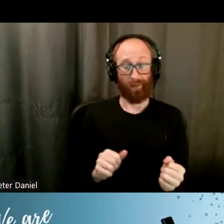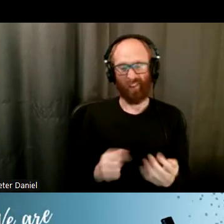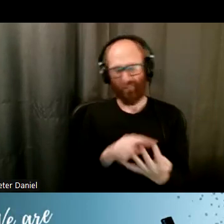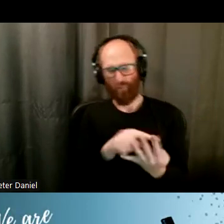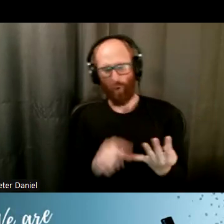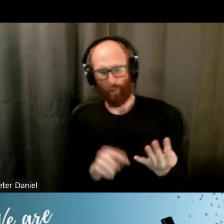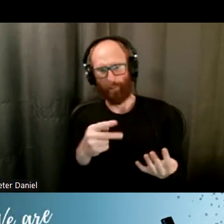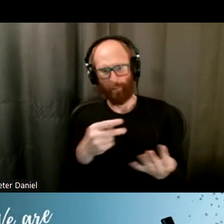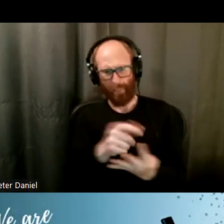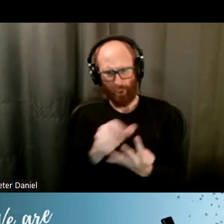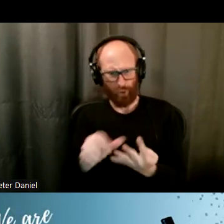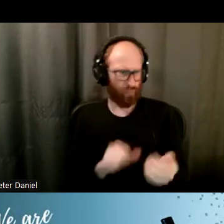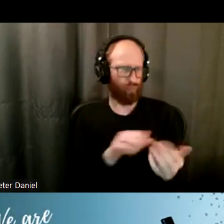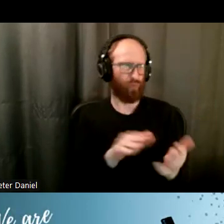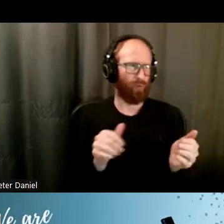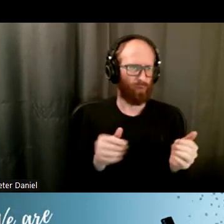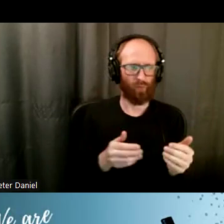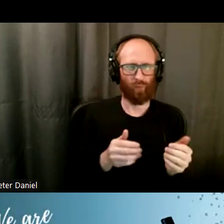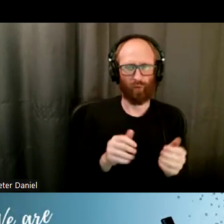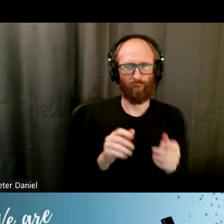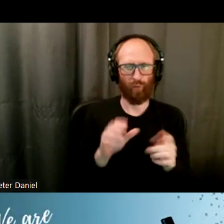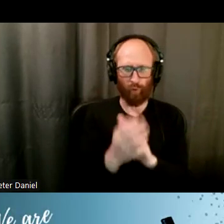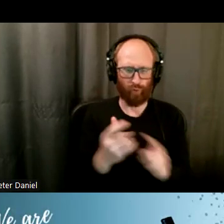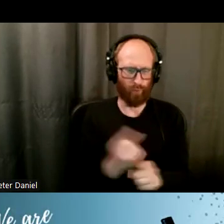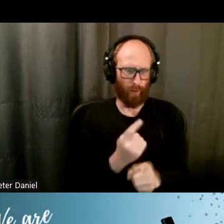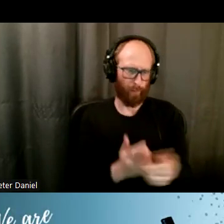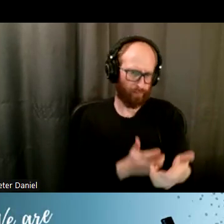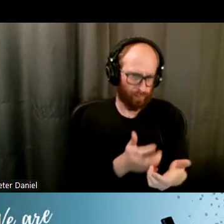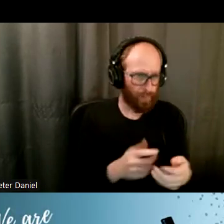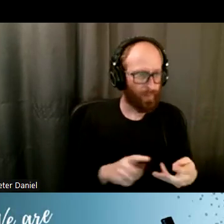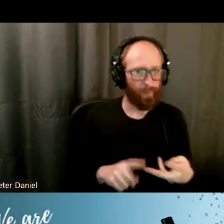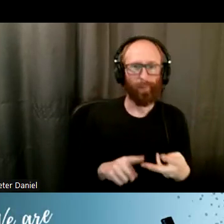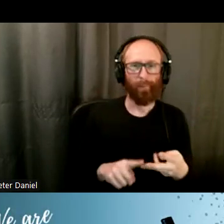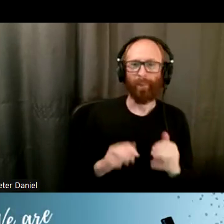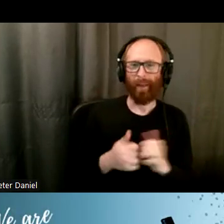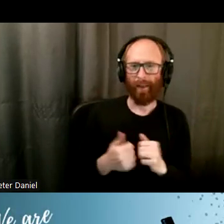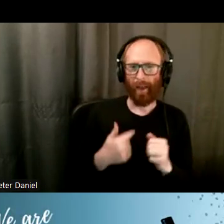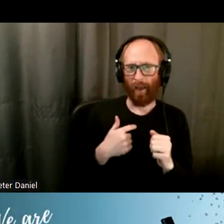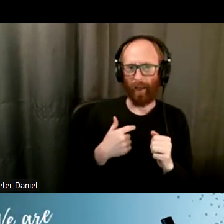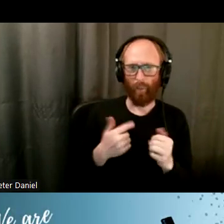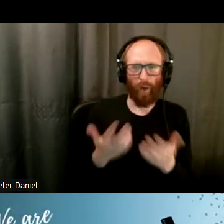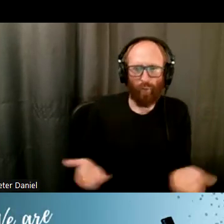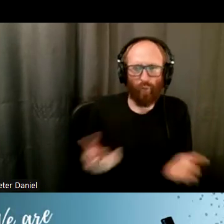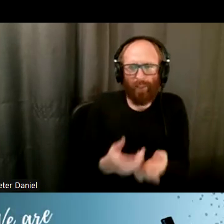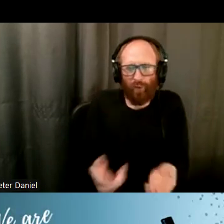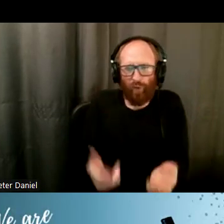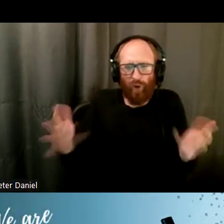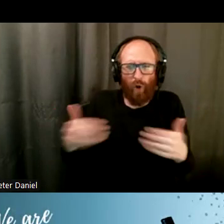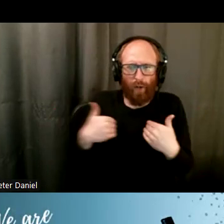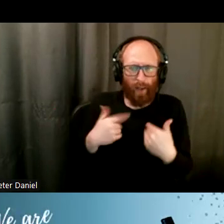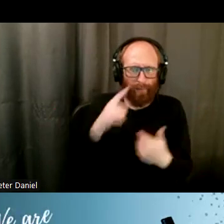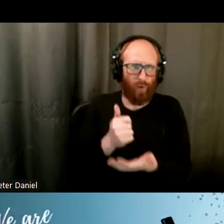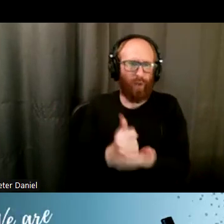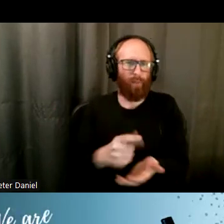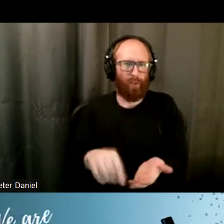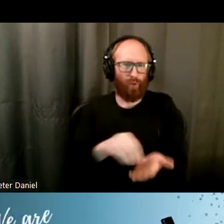What resources exist to support my students and community in help seeking? Thinking about these questions will help start